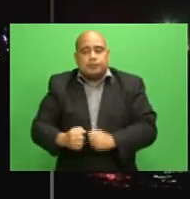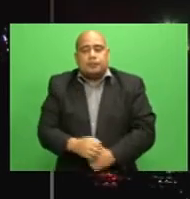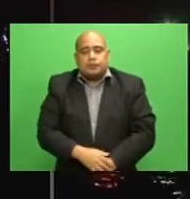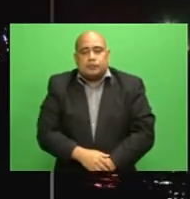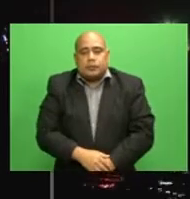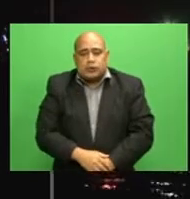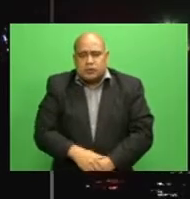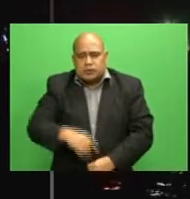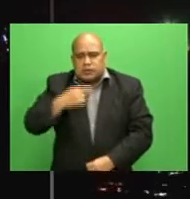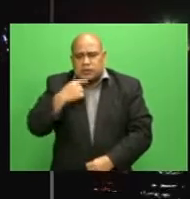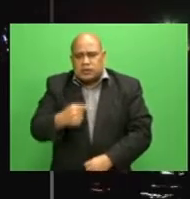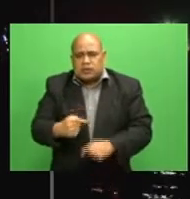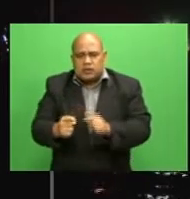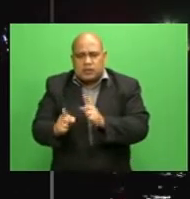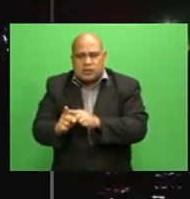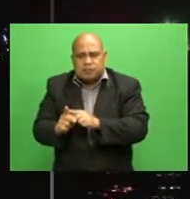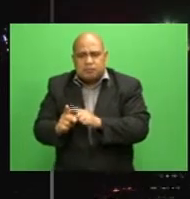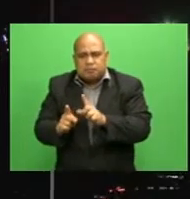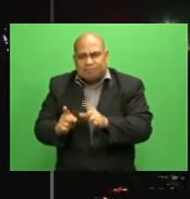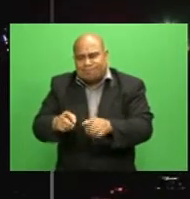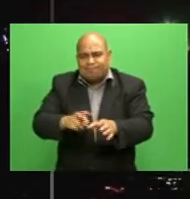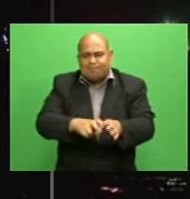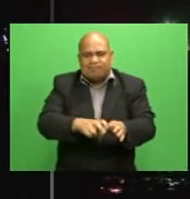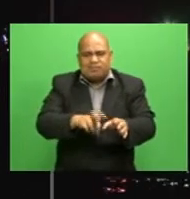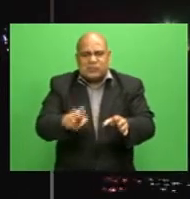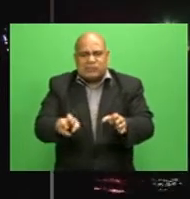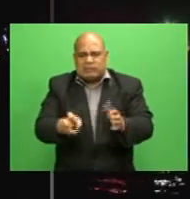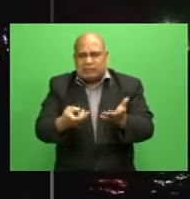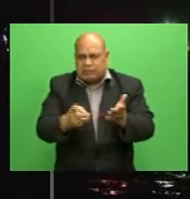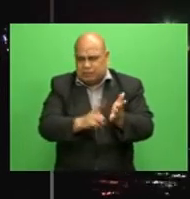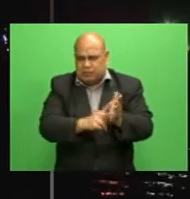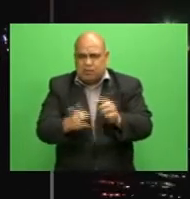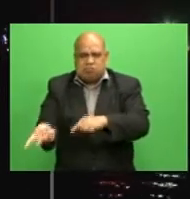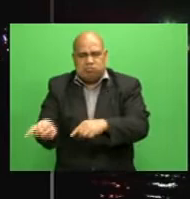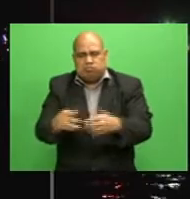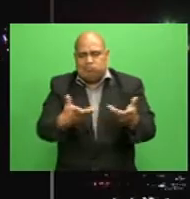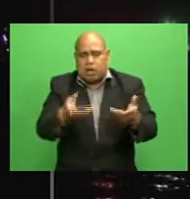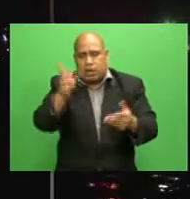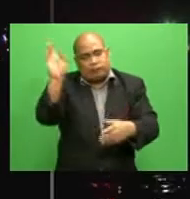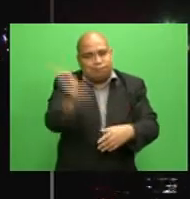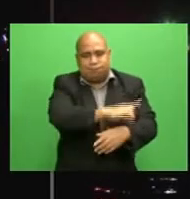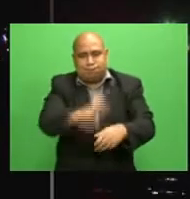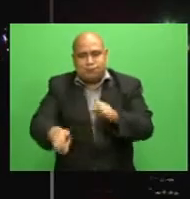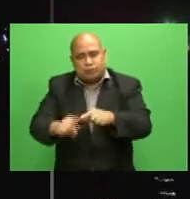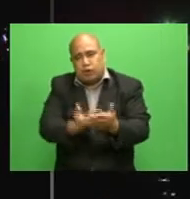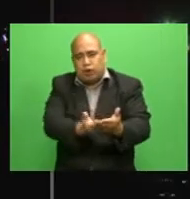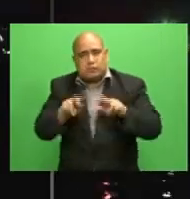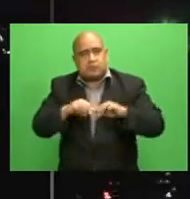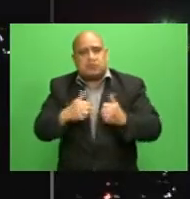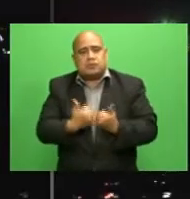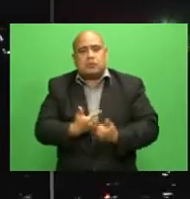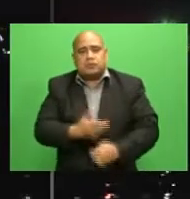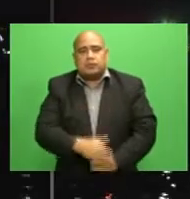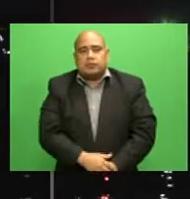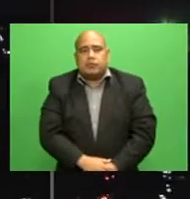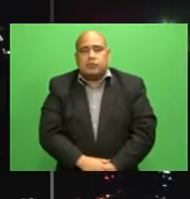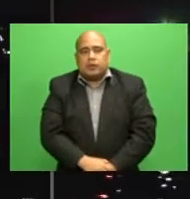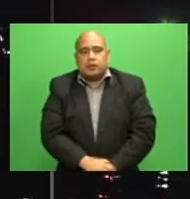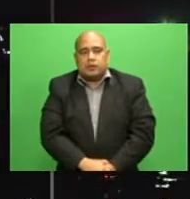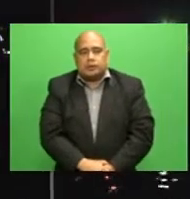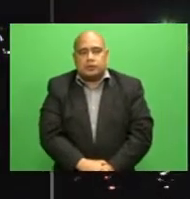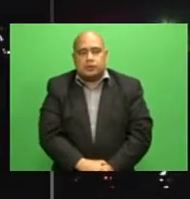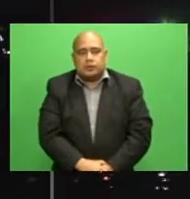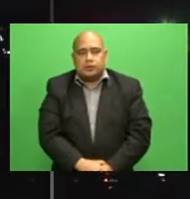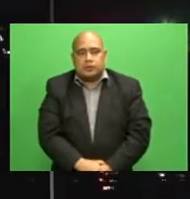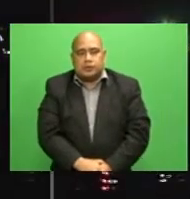clashing at a retirement village. And even though the post was deleted, the White House is now in damage control. And Karoy joins us now